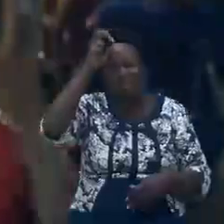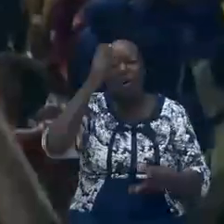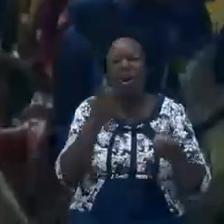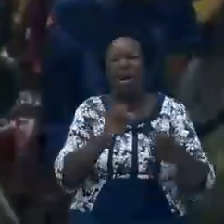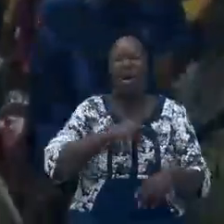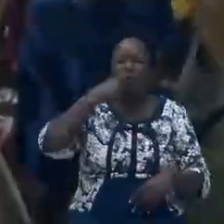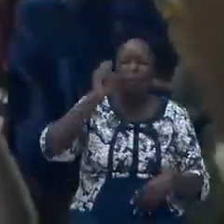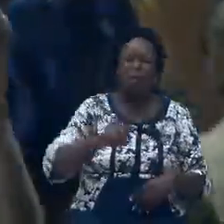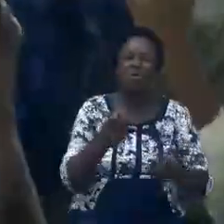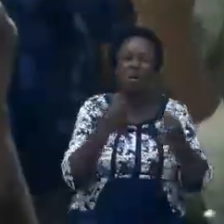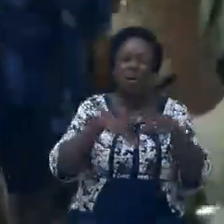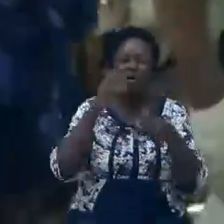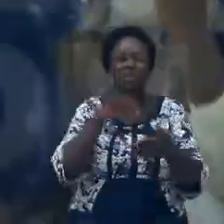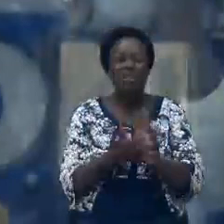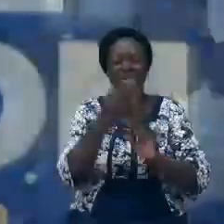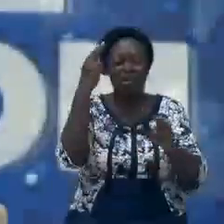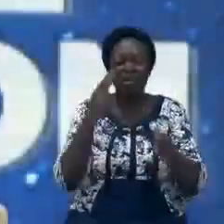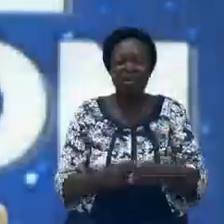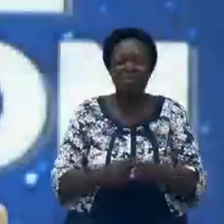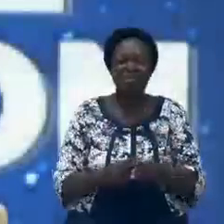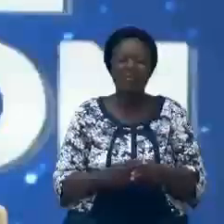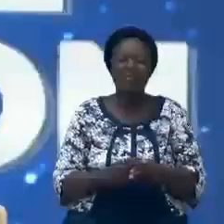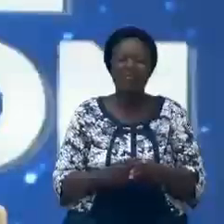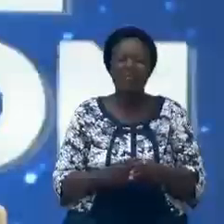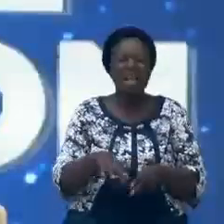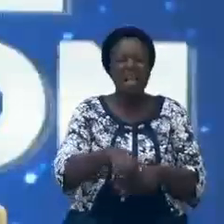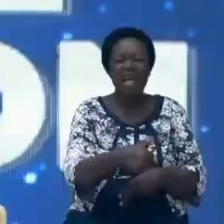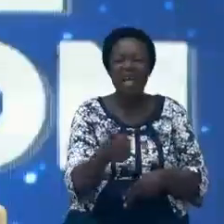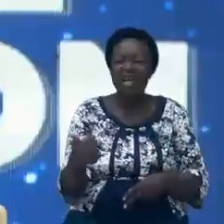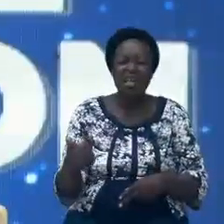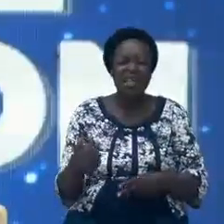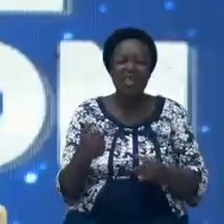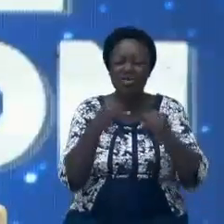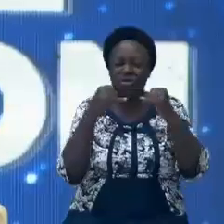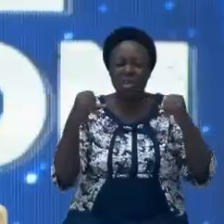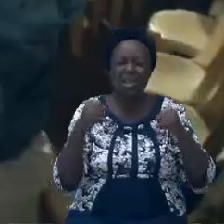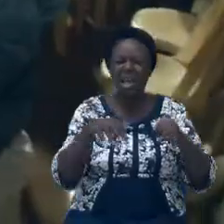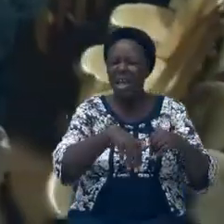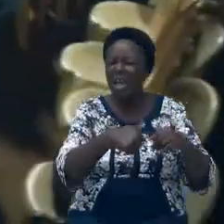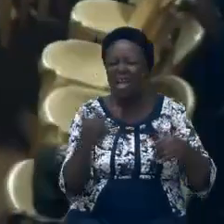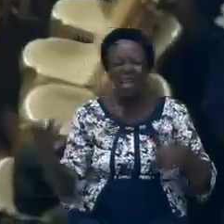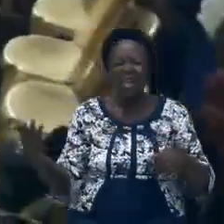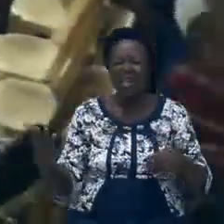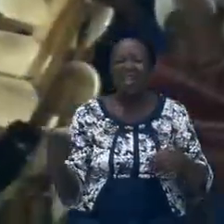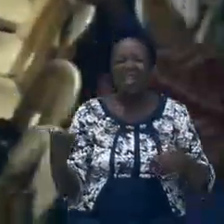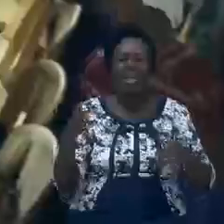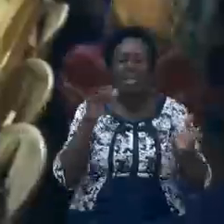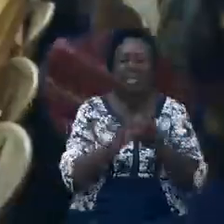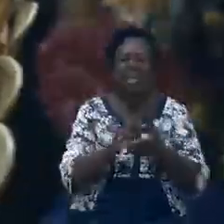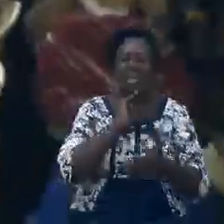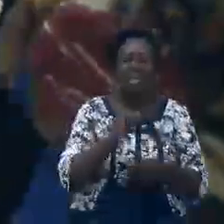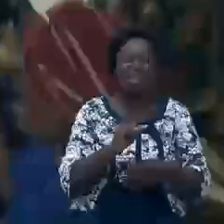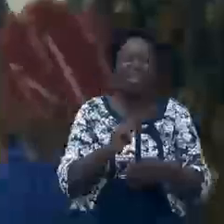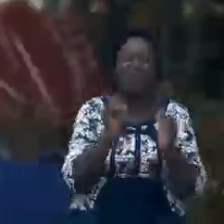Insanity, evil spirit, demon, I command you, come out in Jesus' name. Any